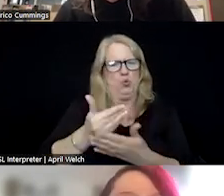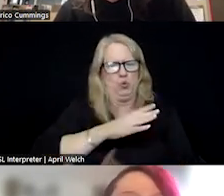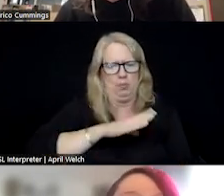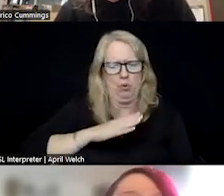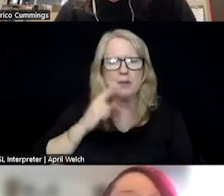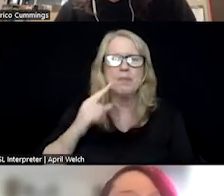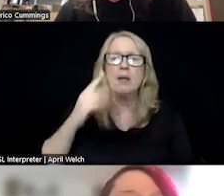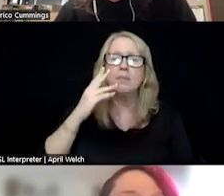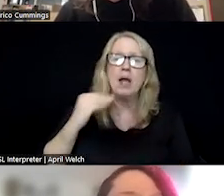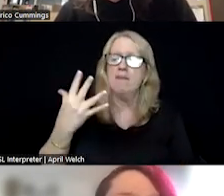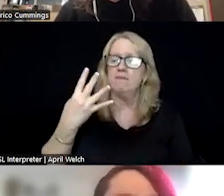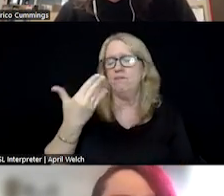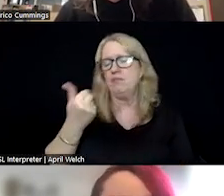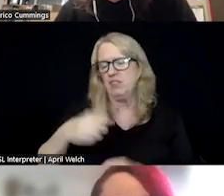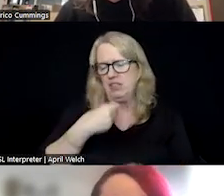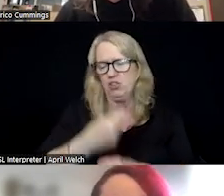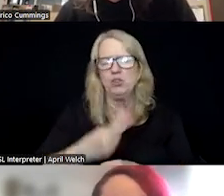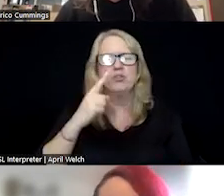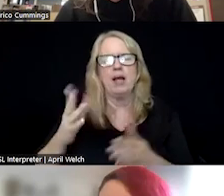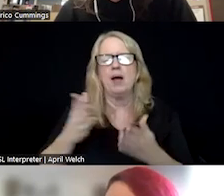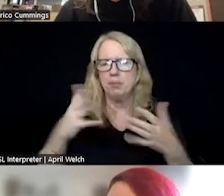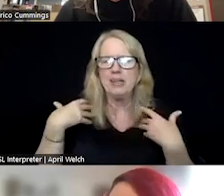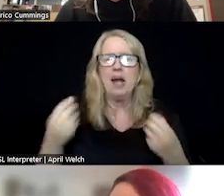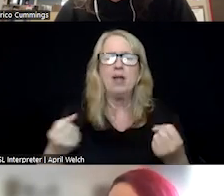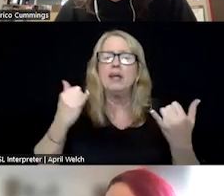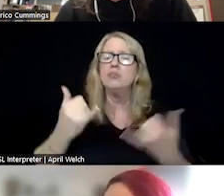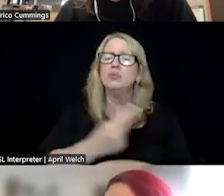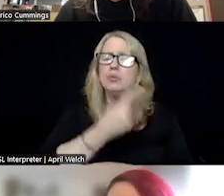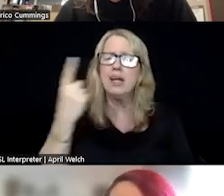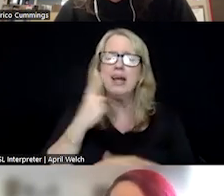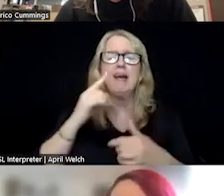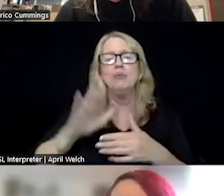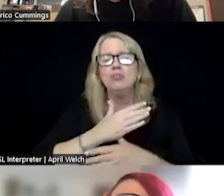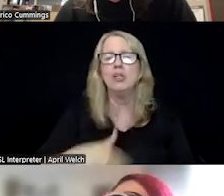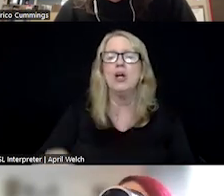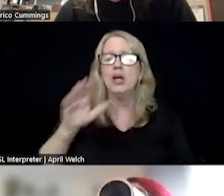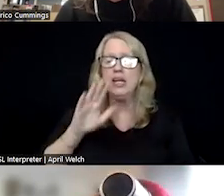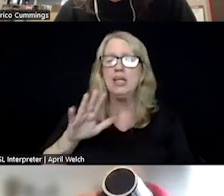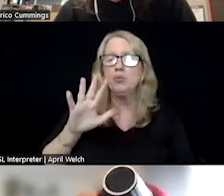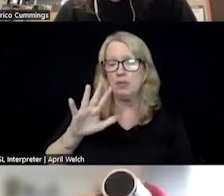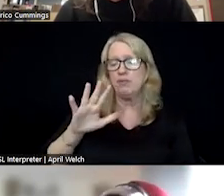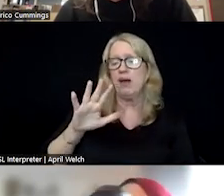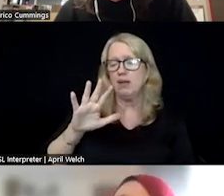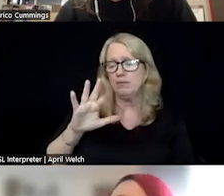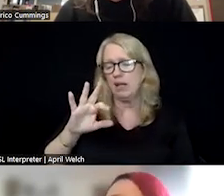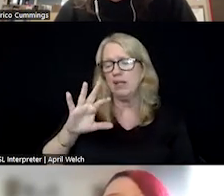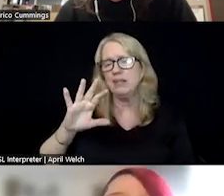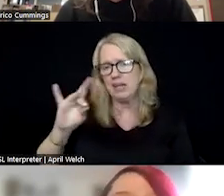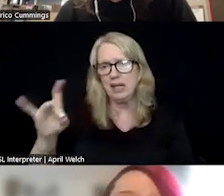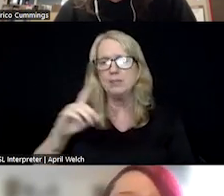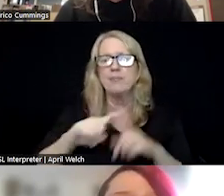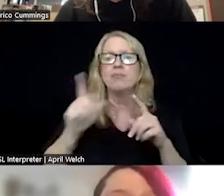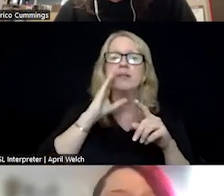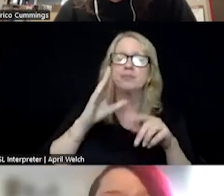15 years of public health experience. And today I just kind of want to share what the Thrive 988 project is. Thrive is an acronym